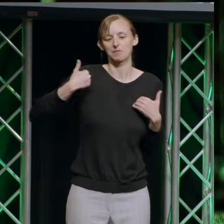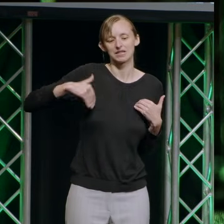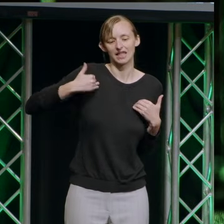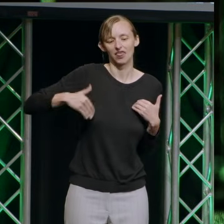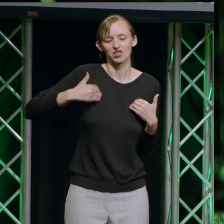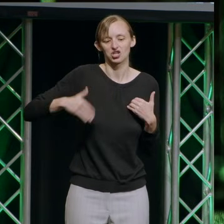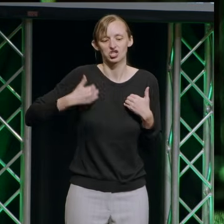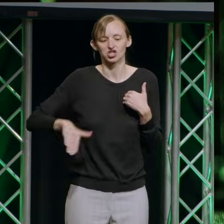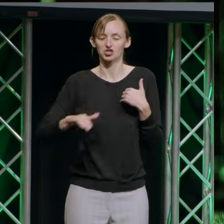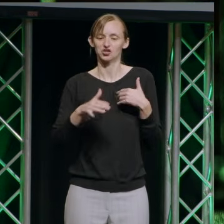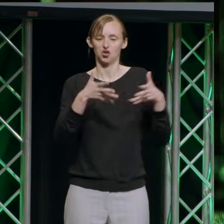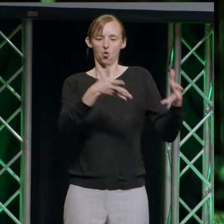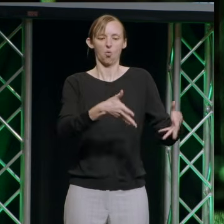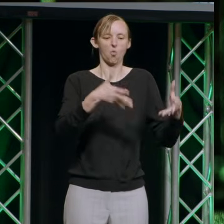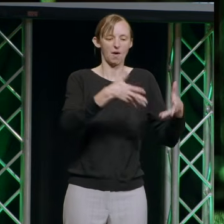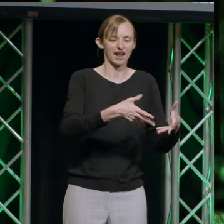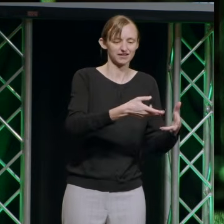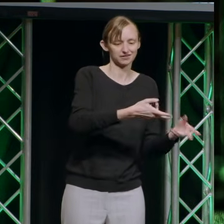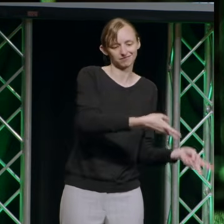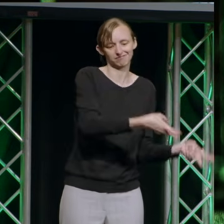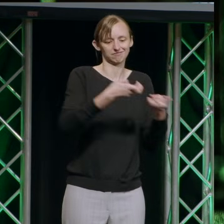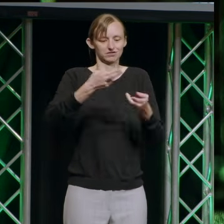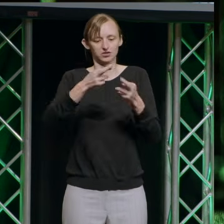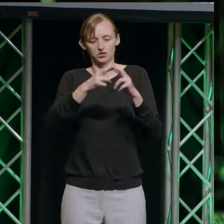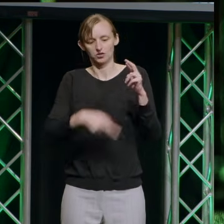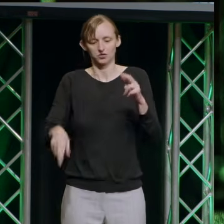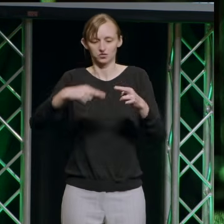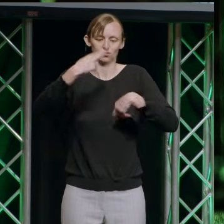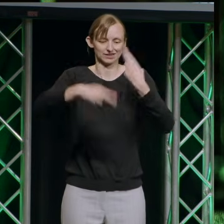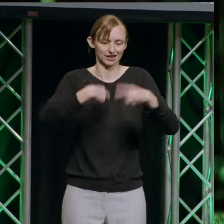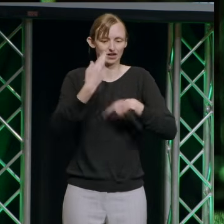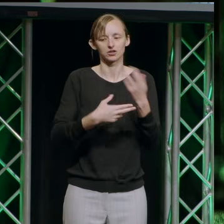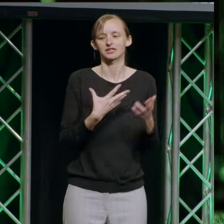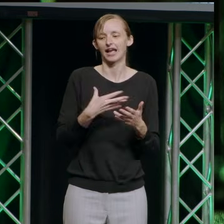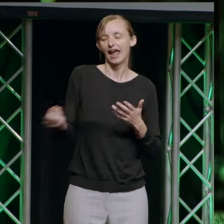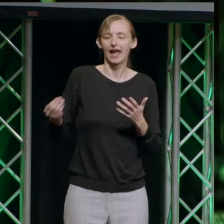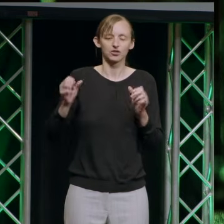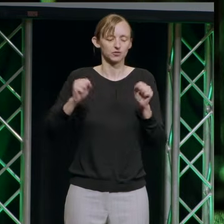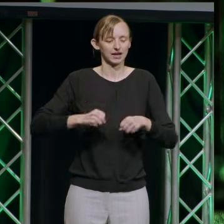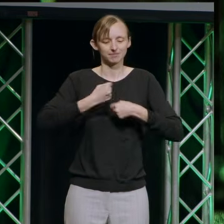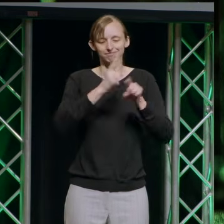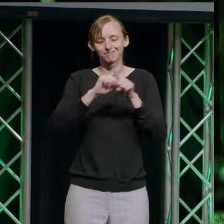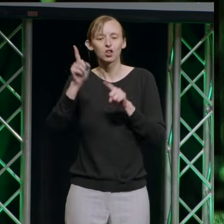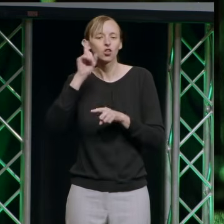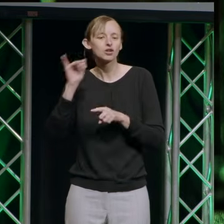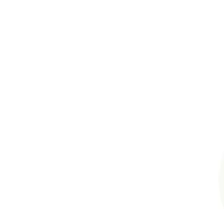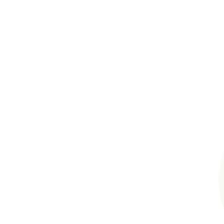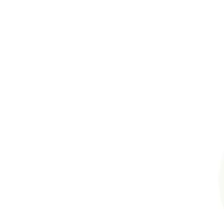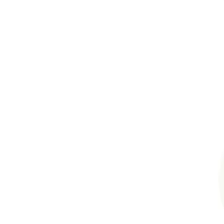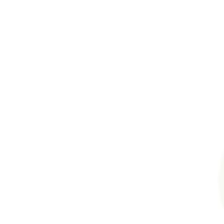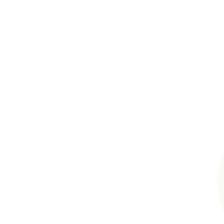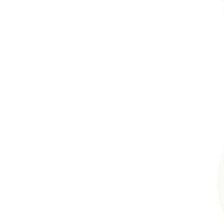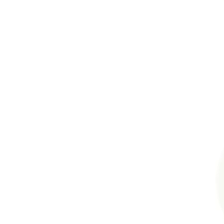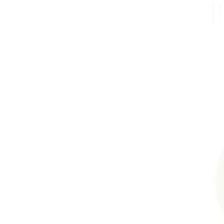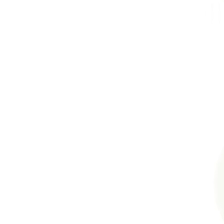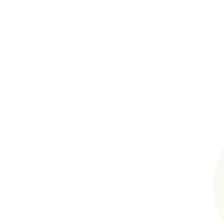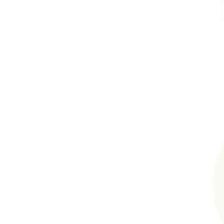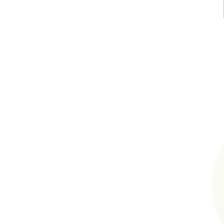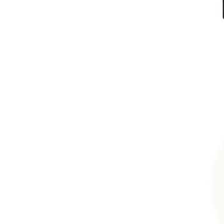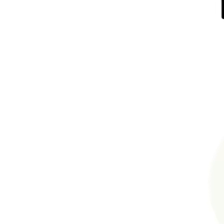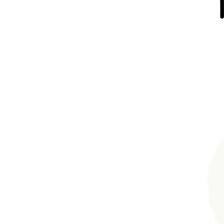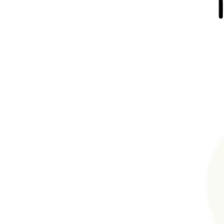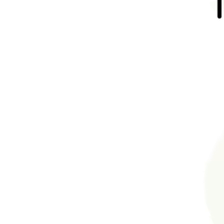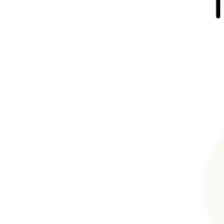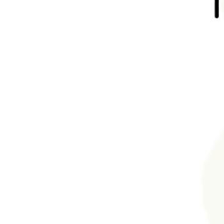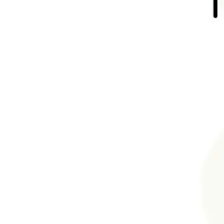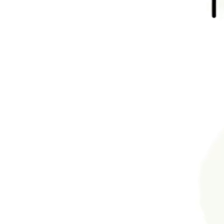is available in a variety of colors and textures that mimic crocodile, cow, sheep, goat, and other leathers. So what